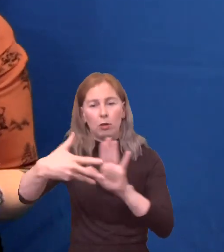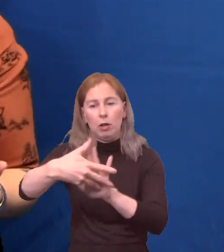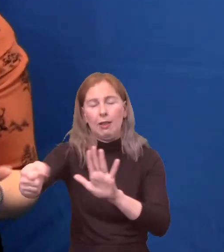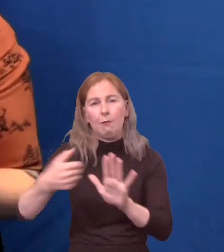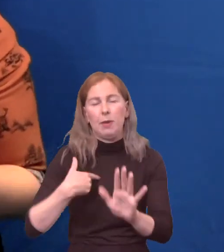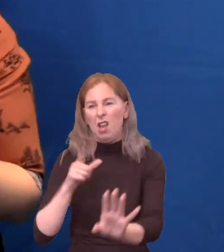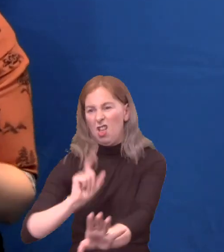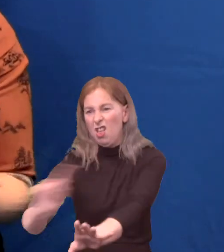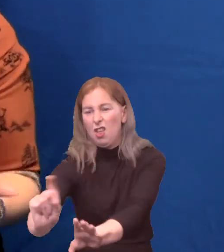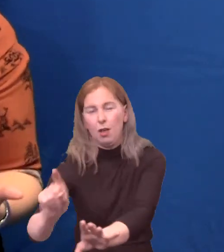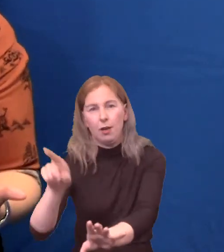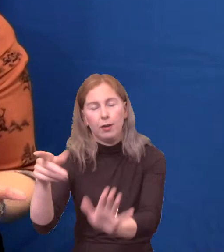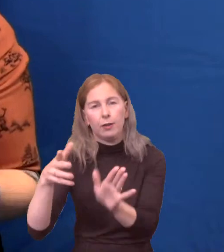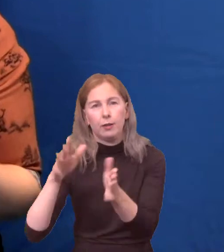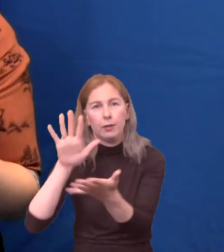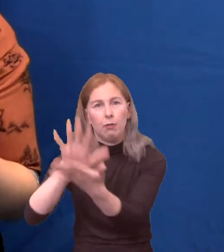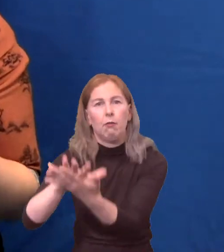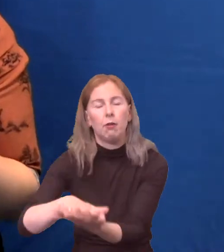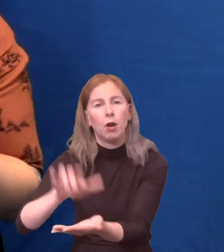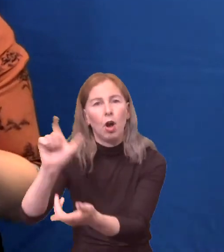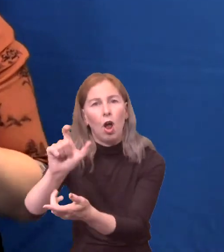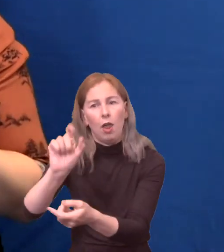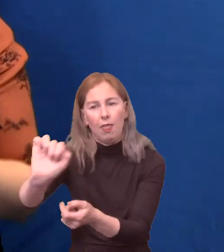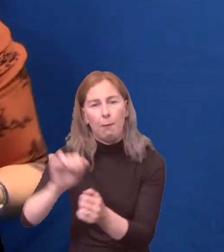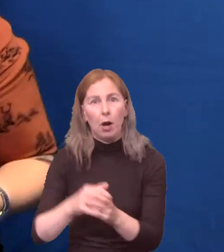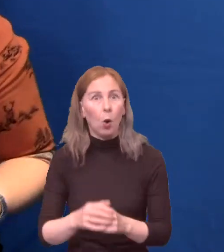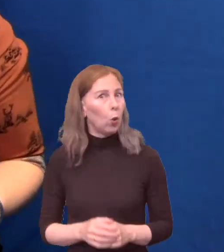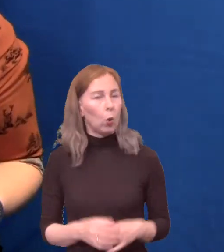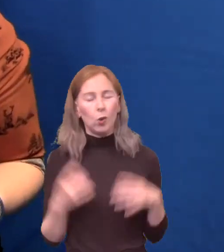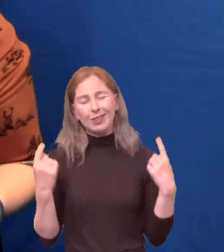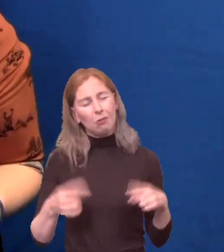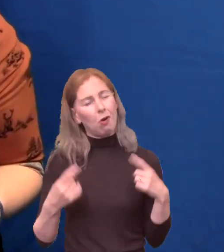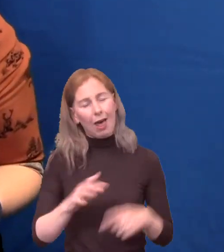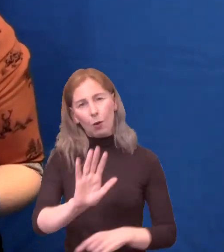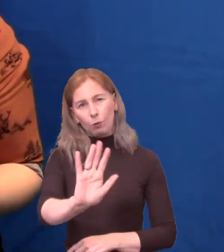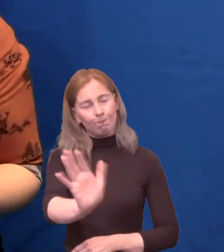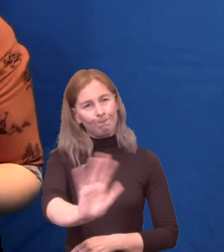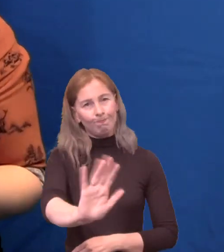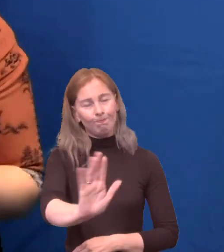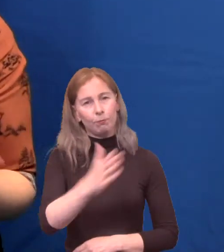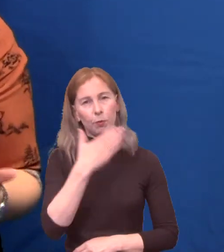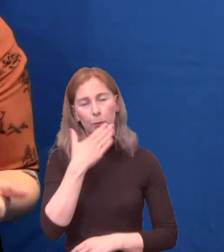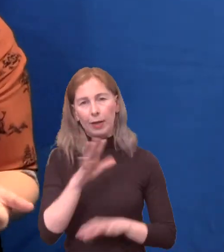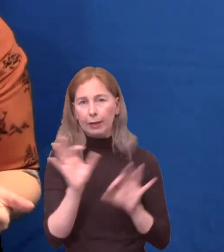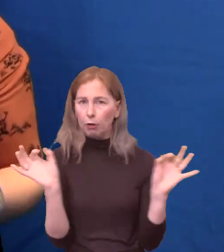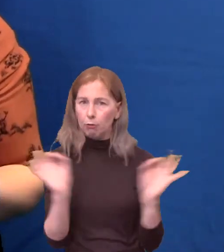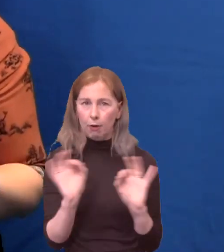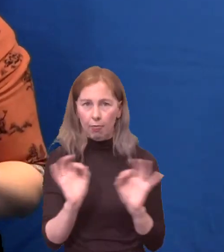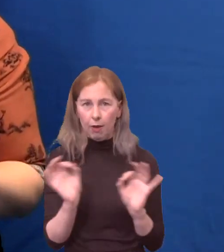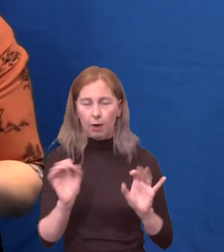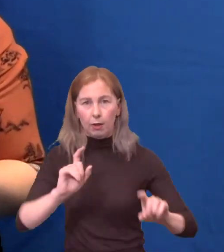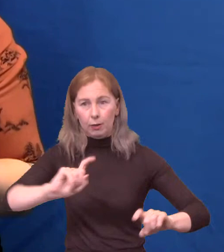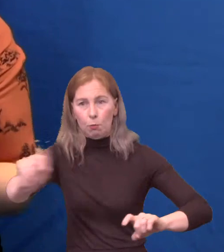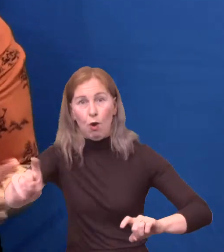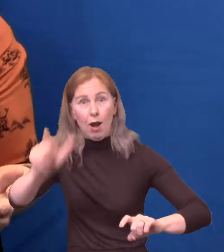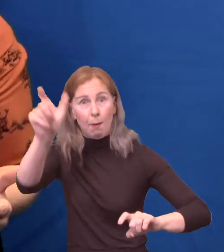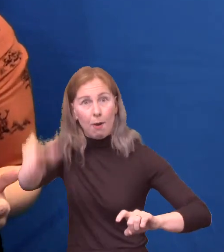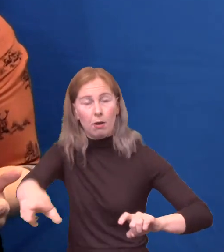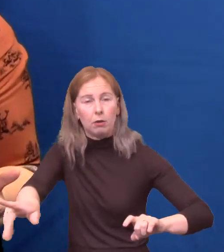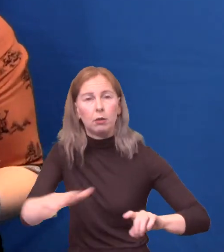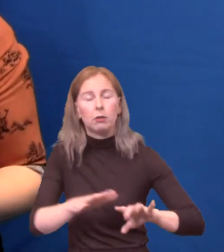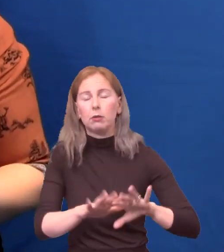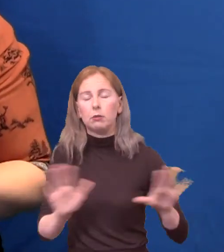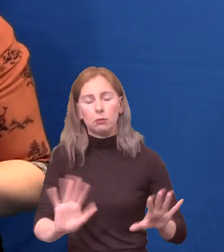a weapon, because that could put you at risk of being arrested for an offence yourself. If you are concerned, please carry something like a personal